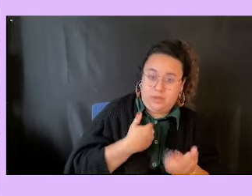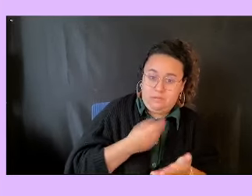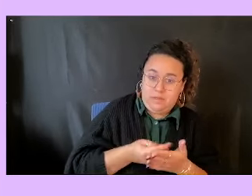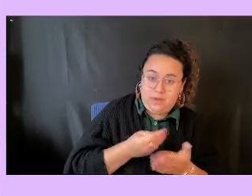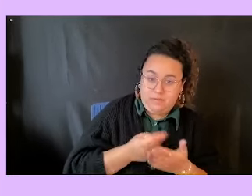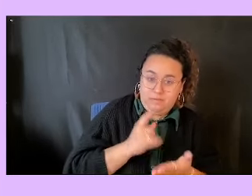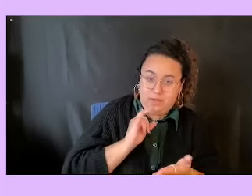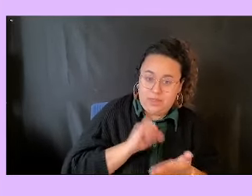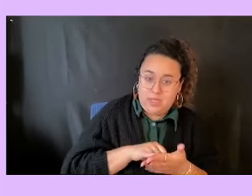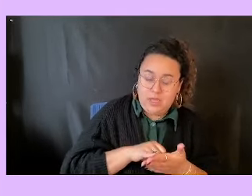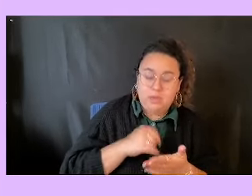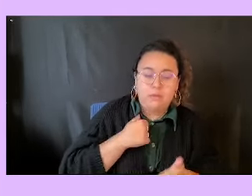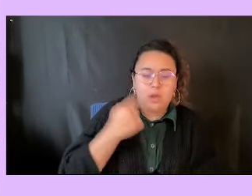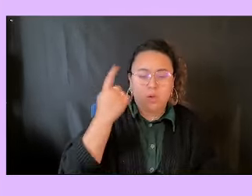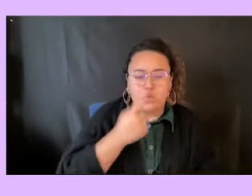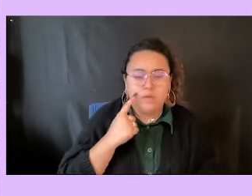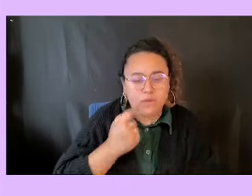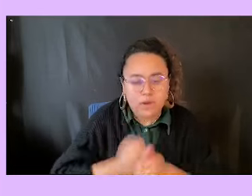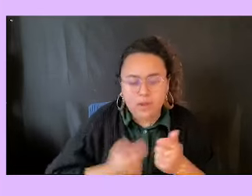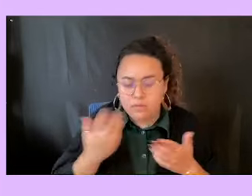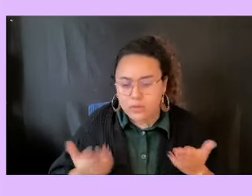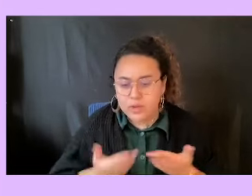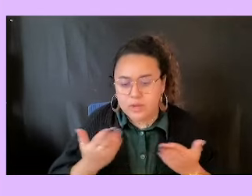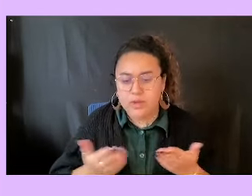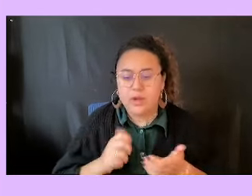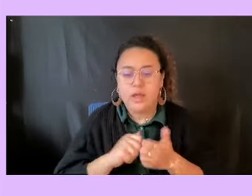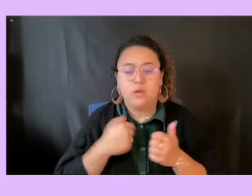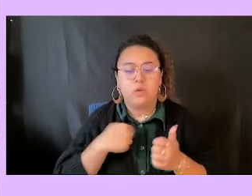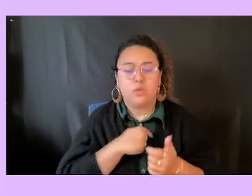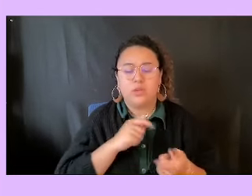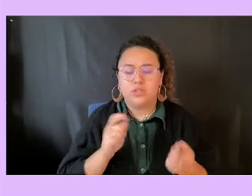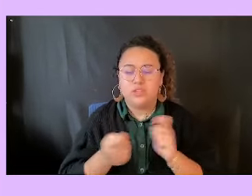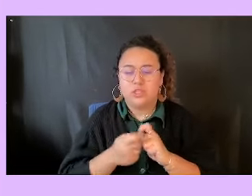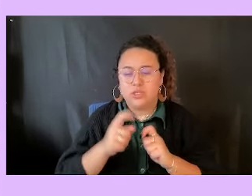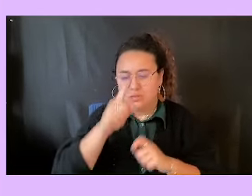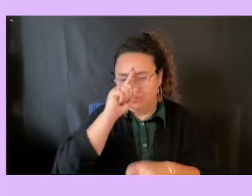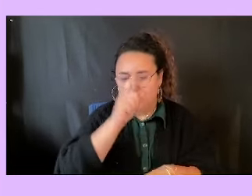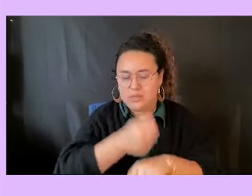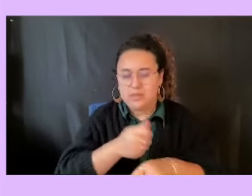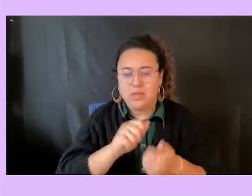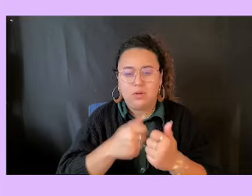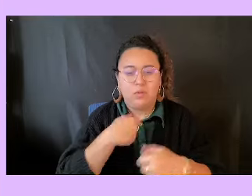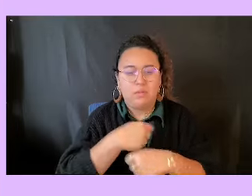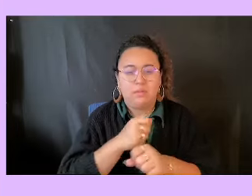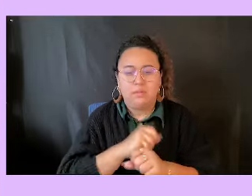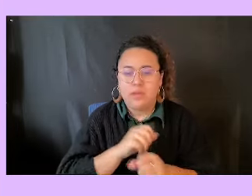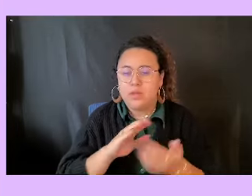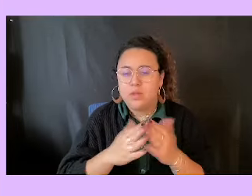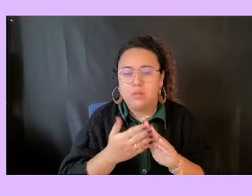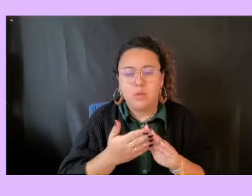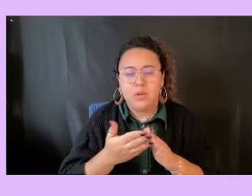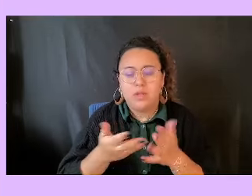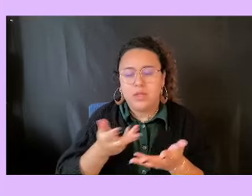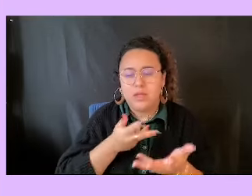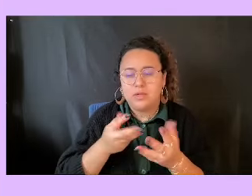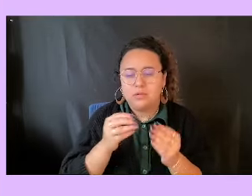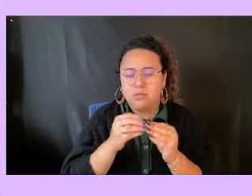I guess what I wonder for everyone here is how we can kind of shift that mindset, how we can make community engagement more central to the